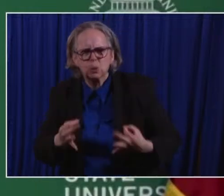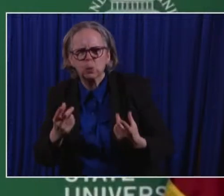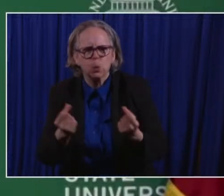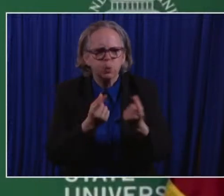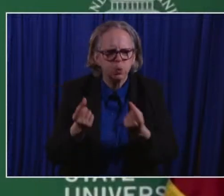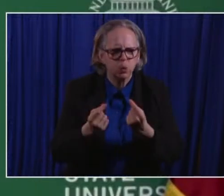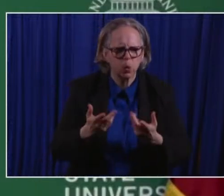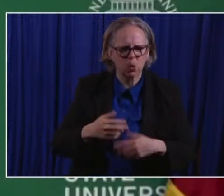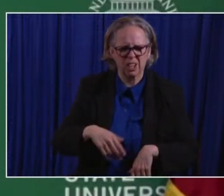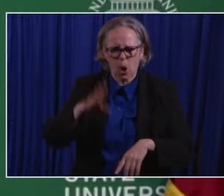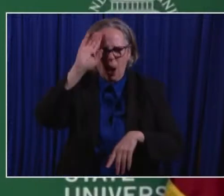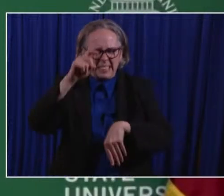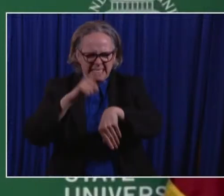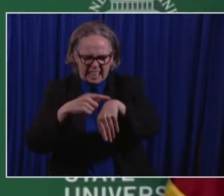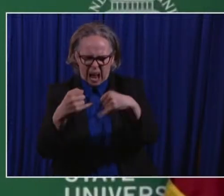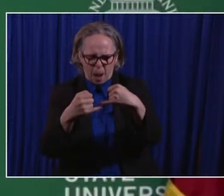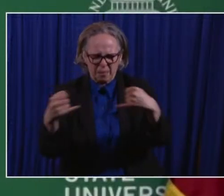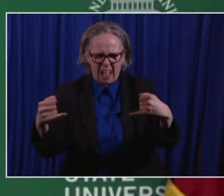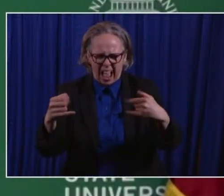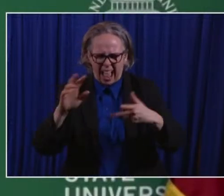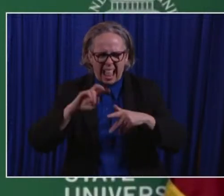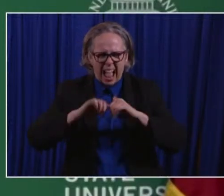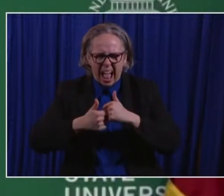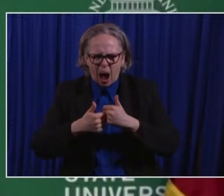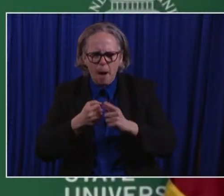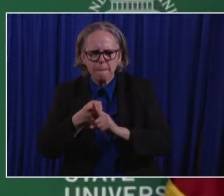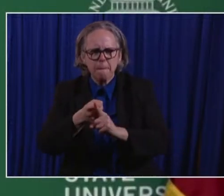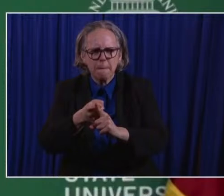the time, frankly, to see what others are doing.